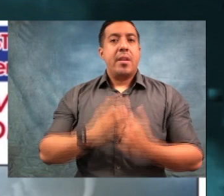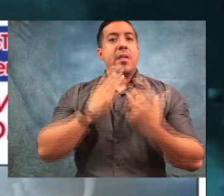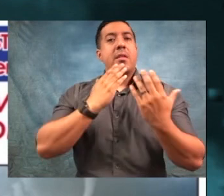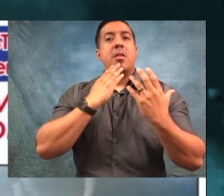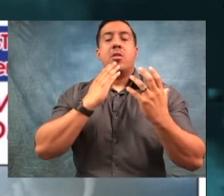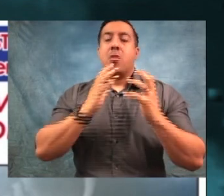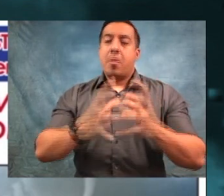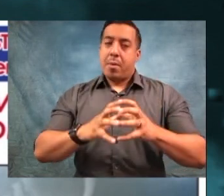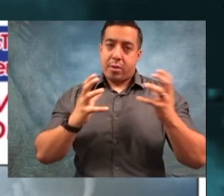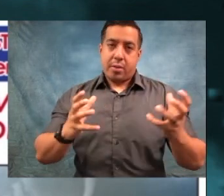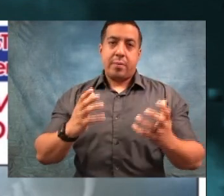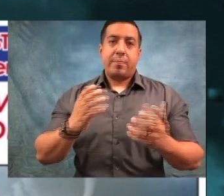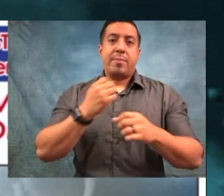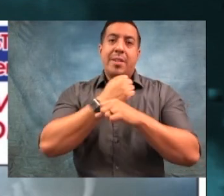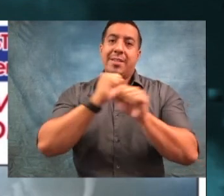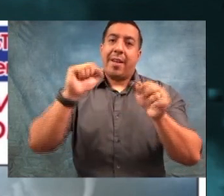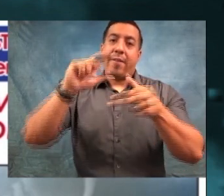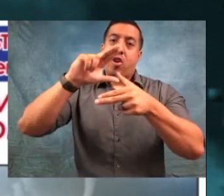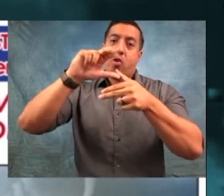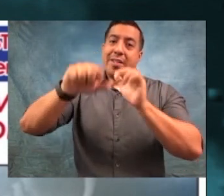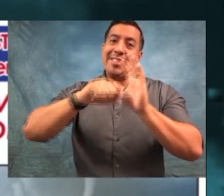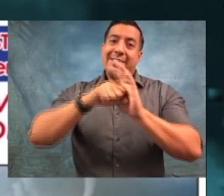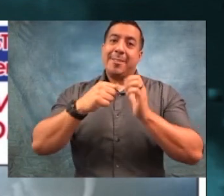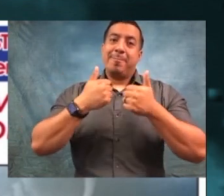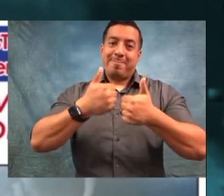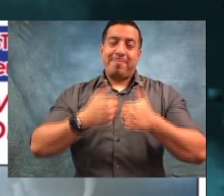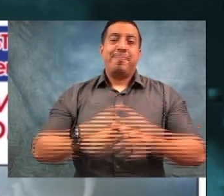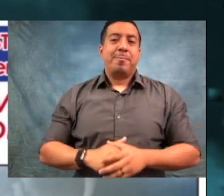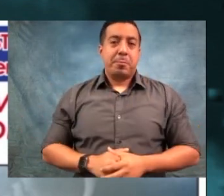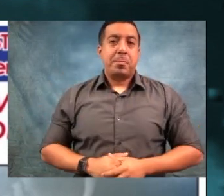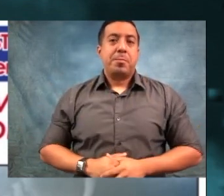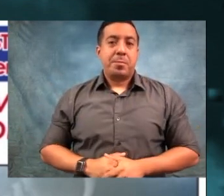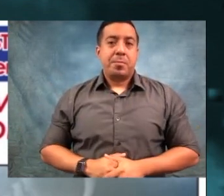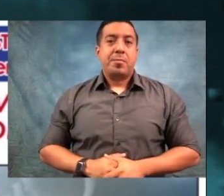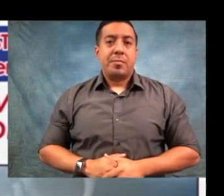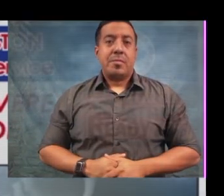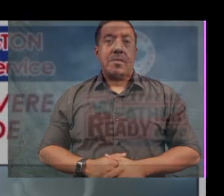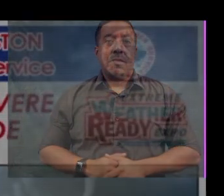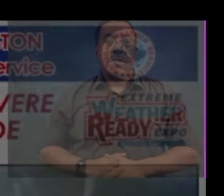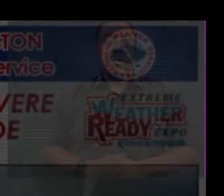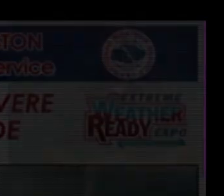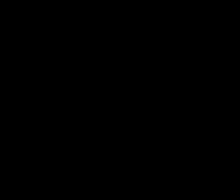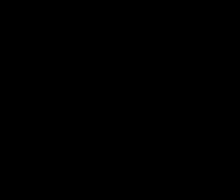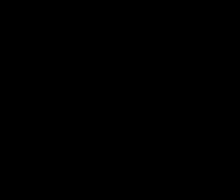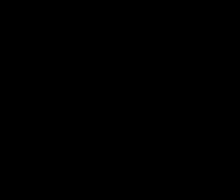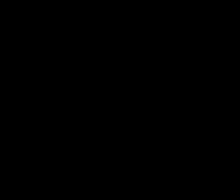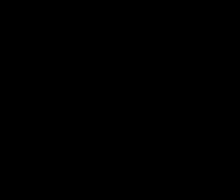well. Thank you very much, and have a safe hurricane season.